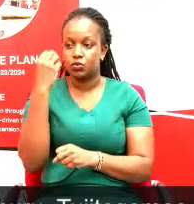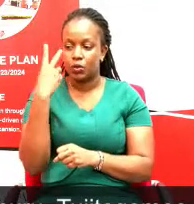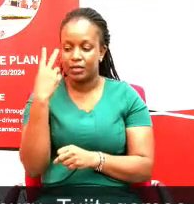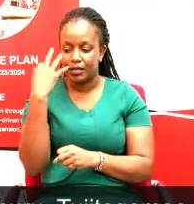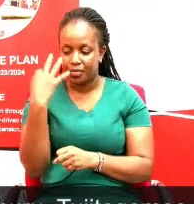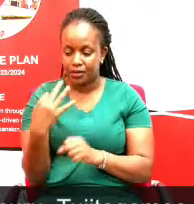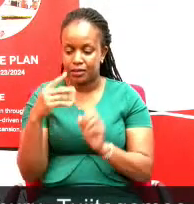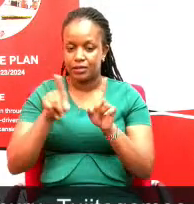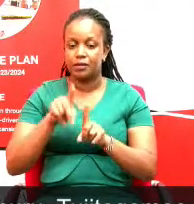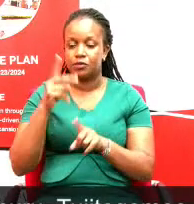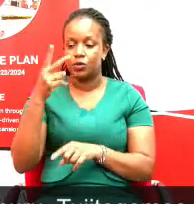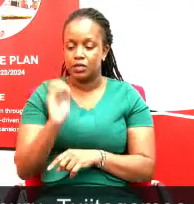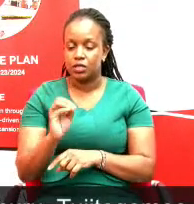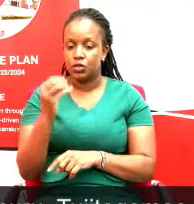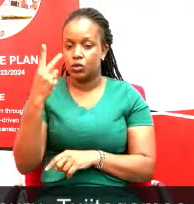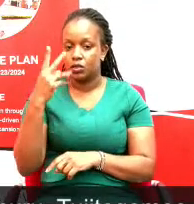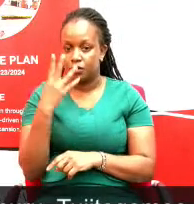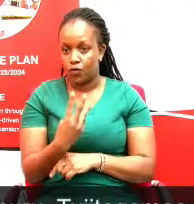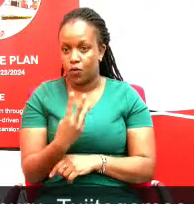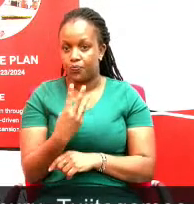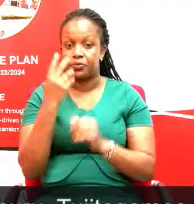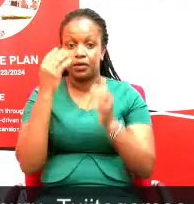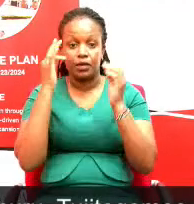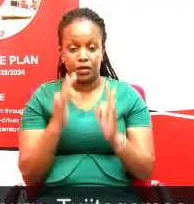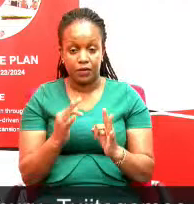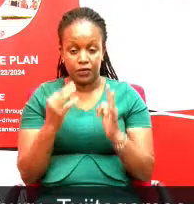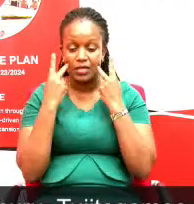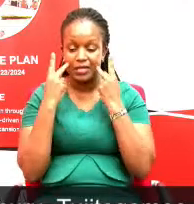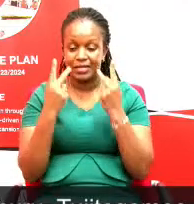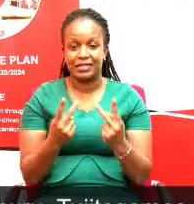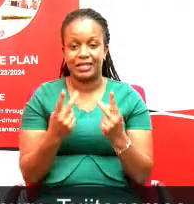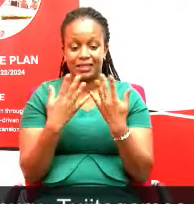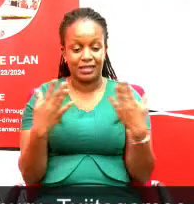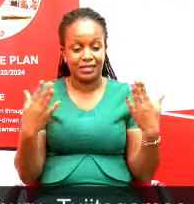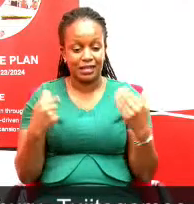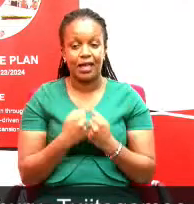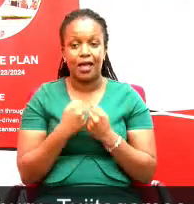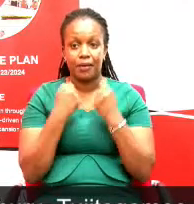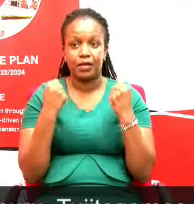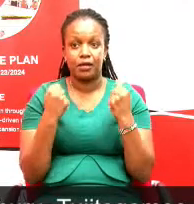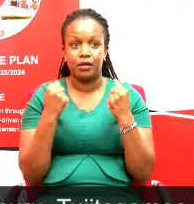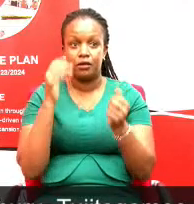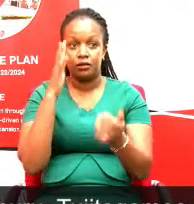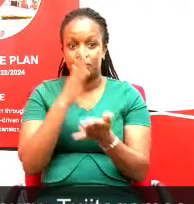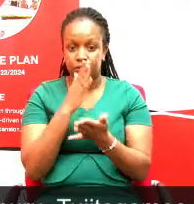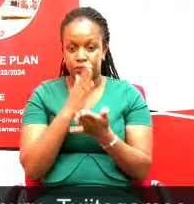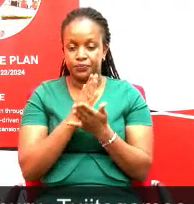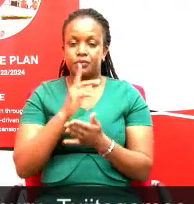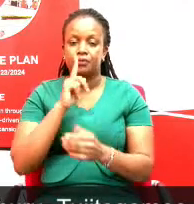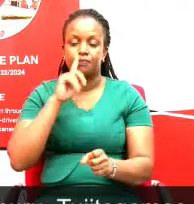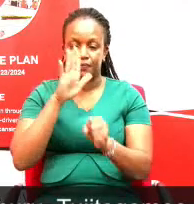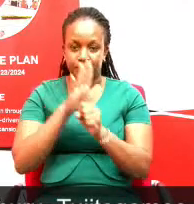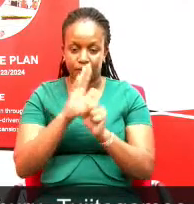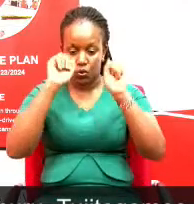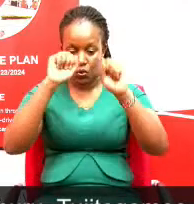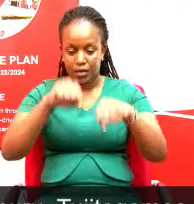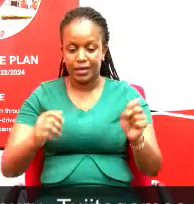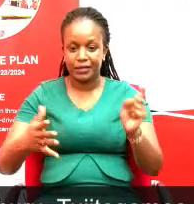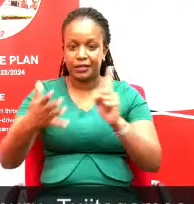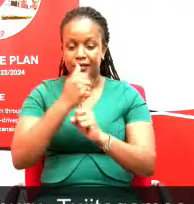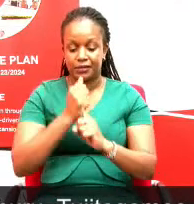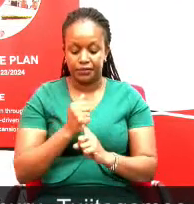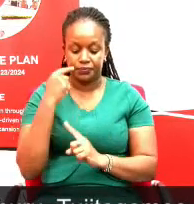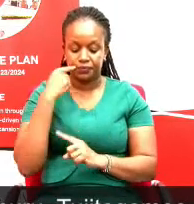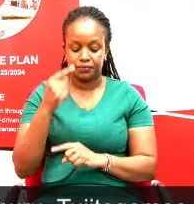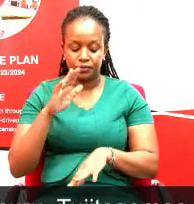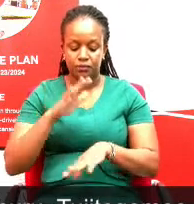2023-2024. It may look alarming, but it's doable. And you have shown that you can do it. And we have faith that you will do